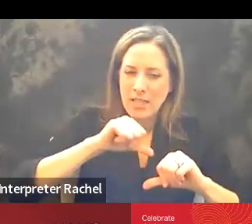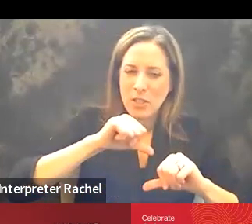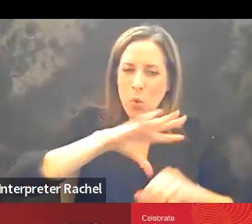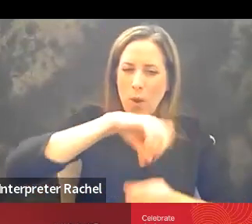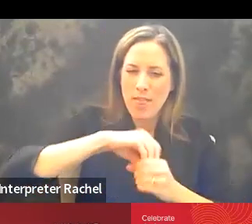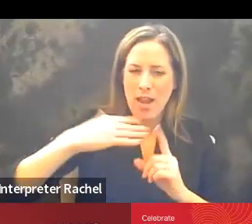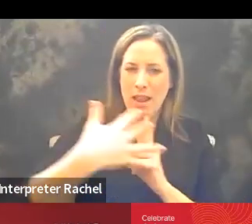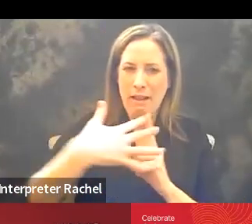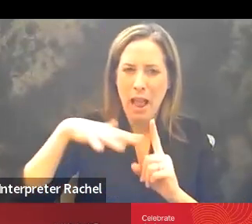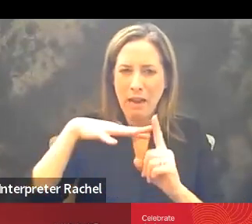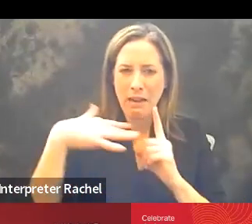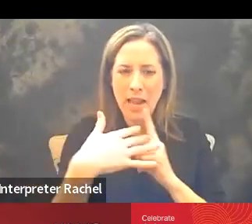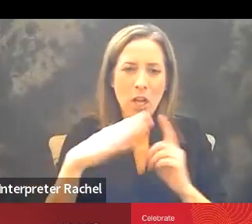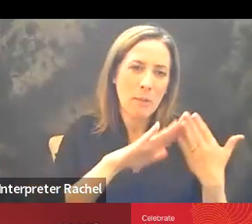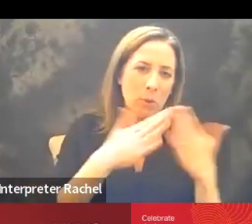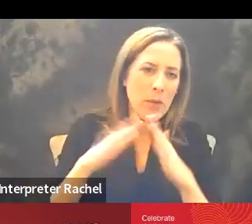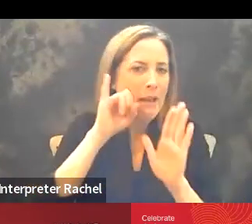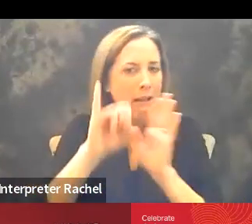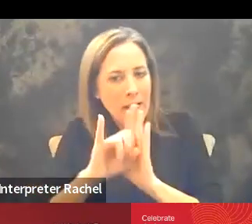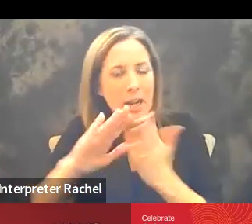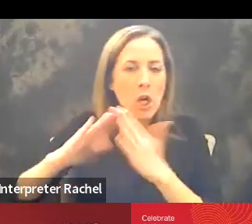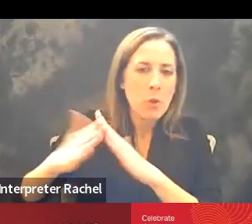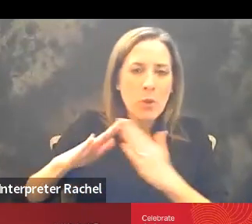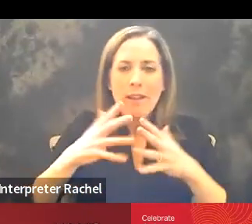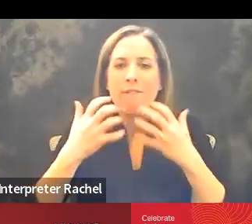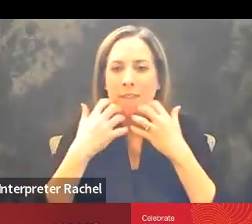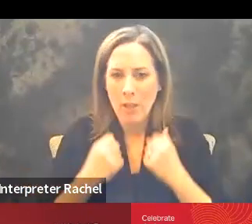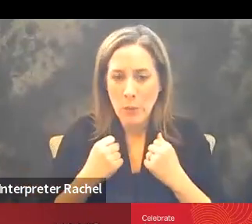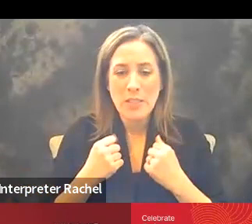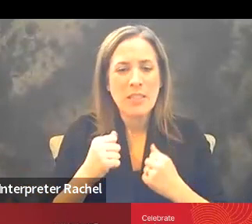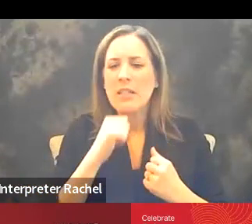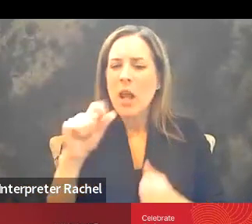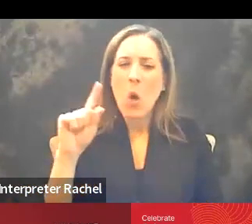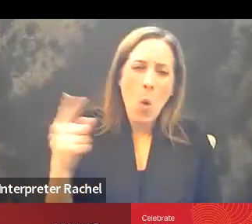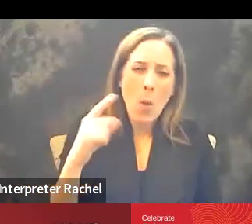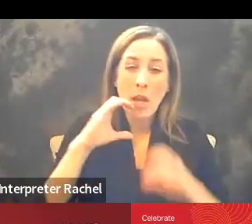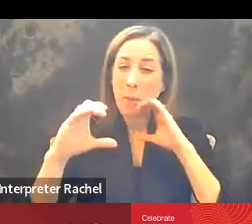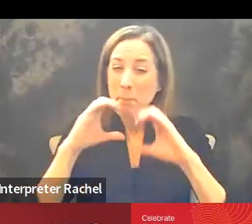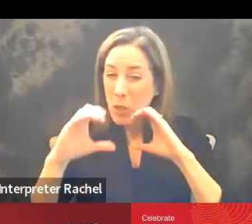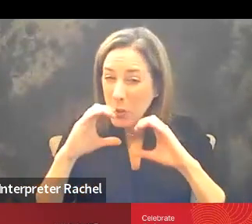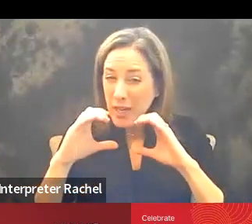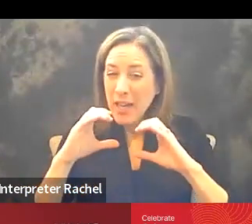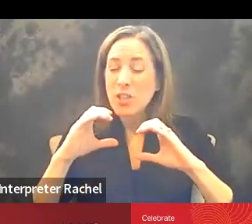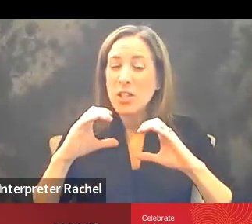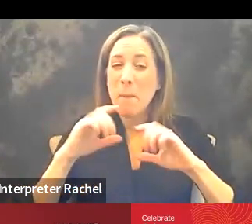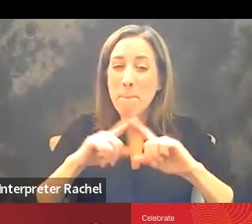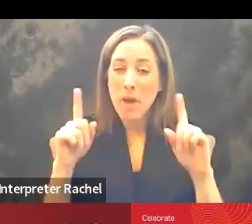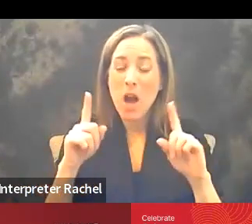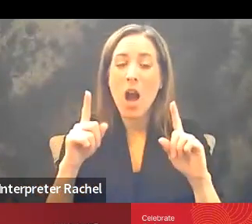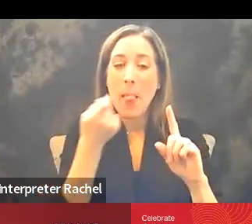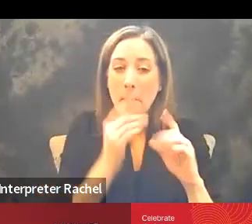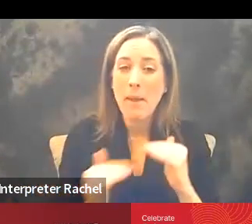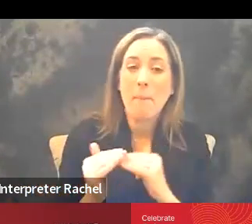of community identity, community values. So it's a little bit, it's not just kind of a communicator, but it's a little bit trying to be a little bit of a step